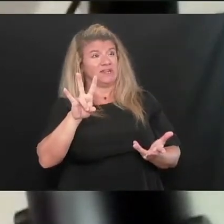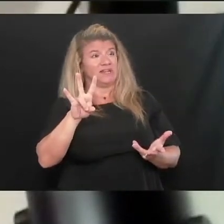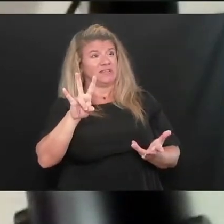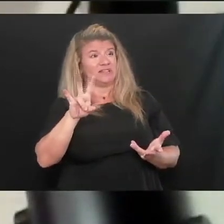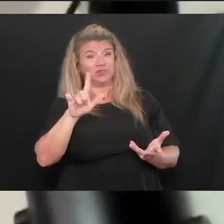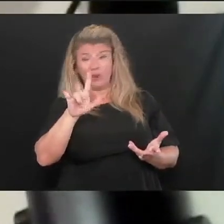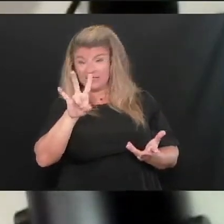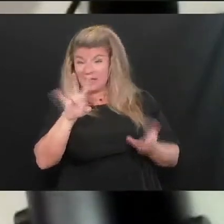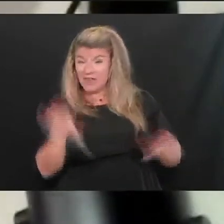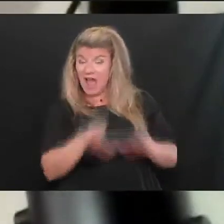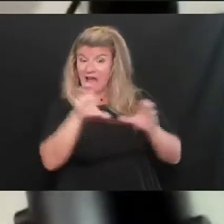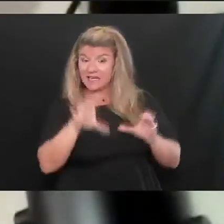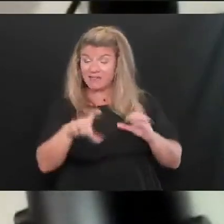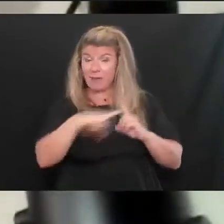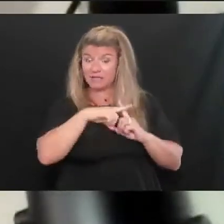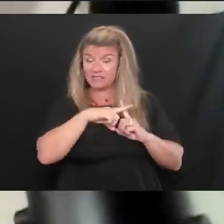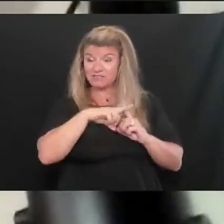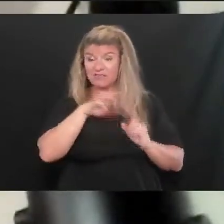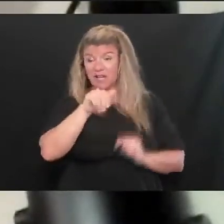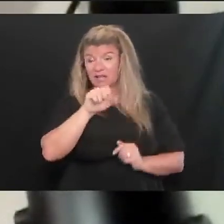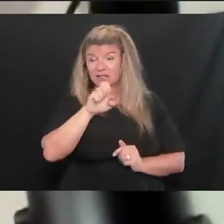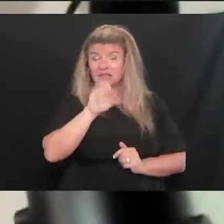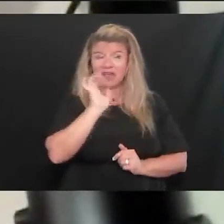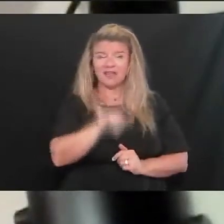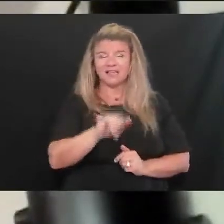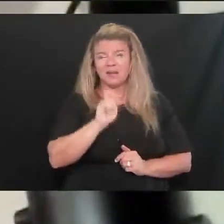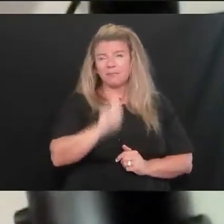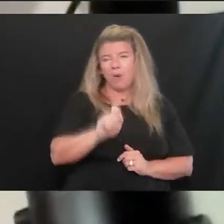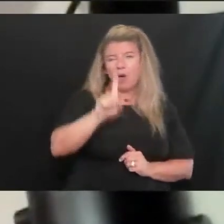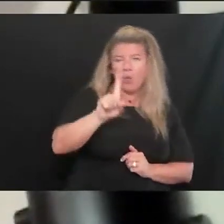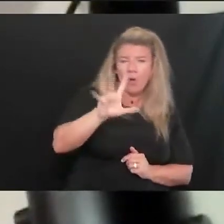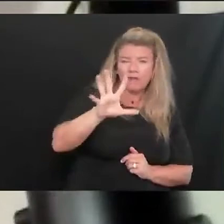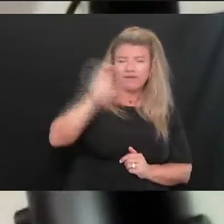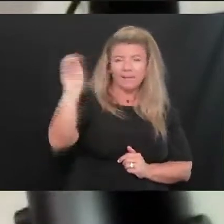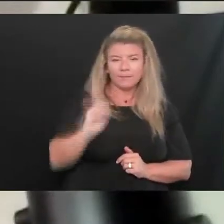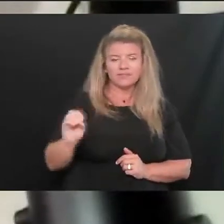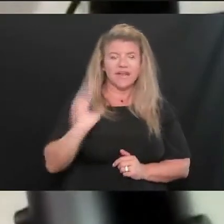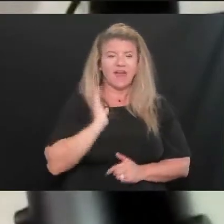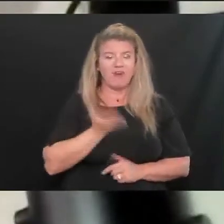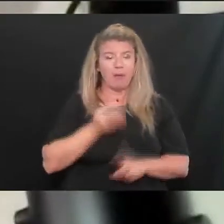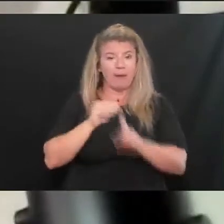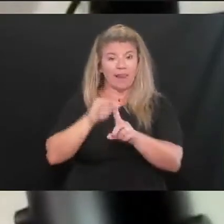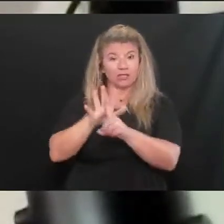active cases in the state. That's about 1.15% of the population.